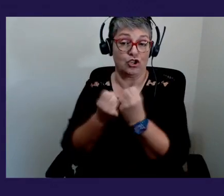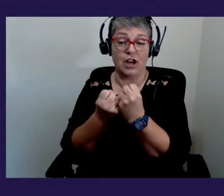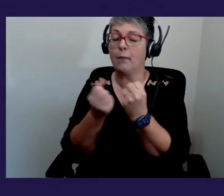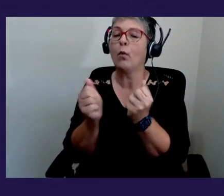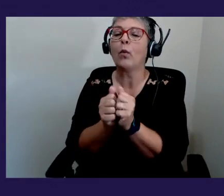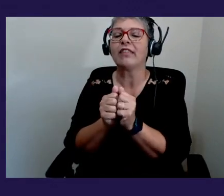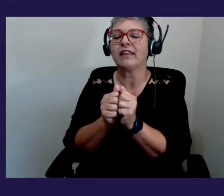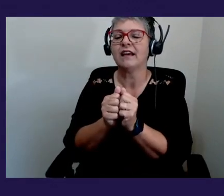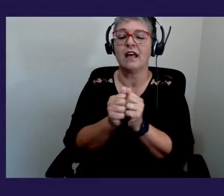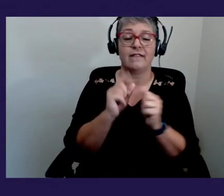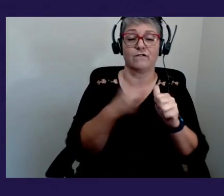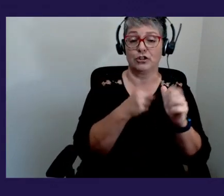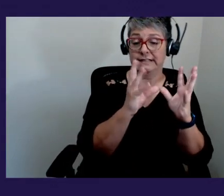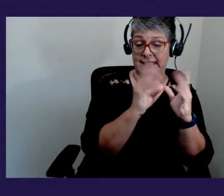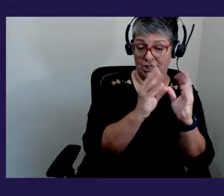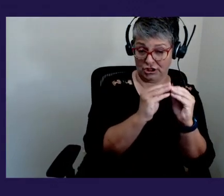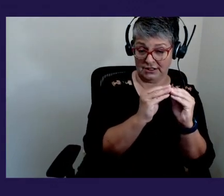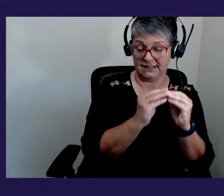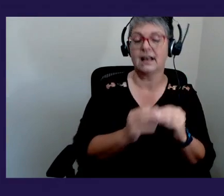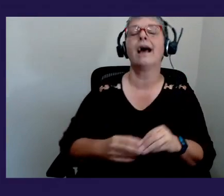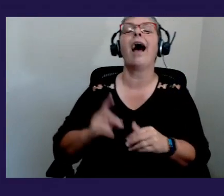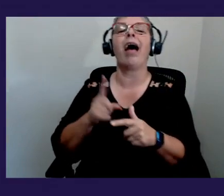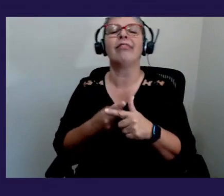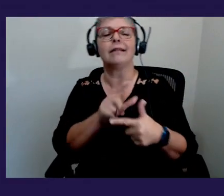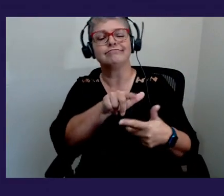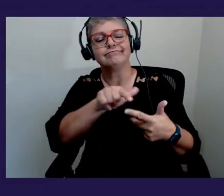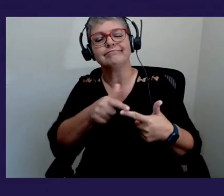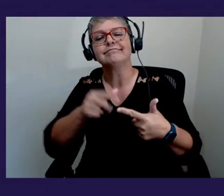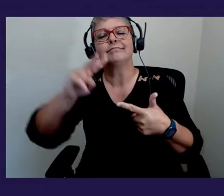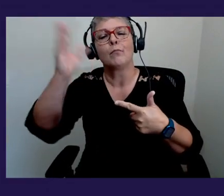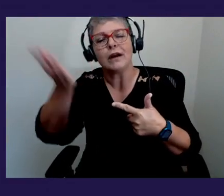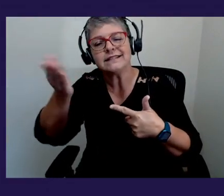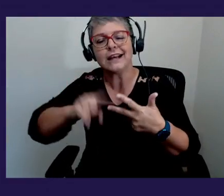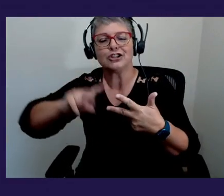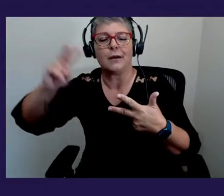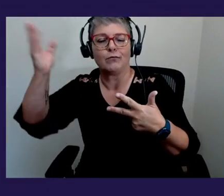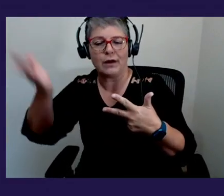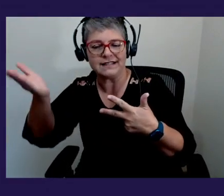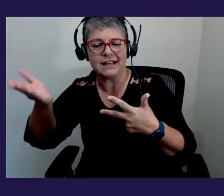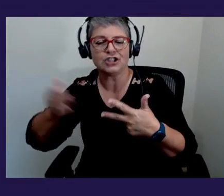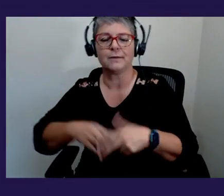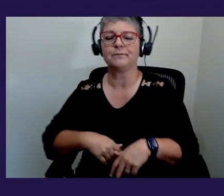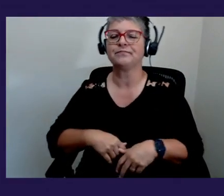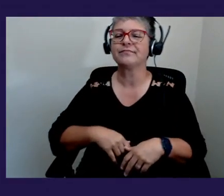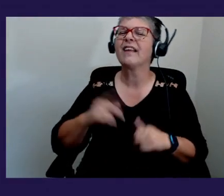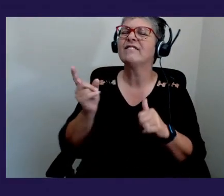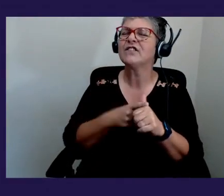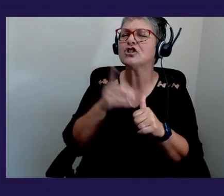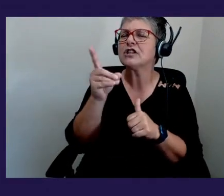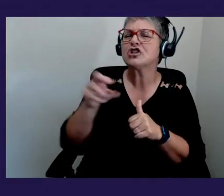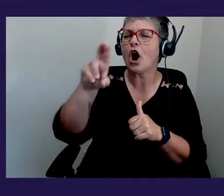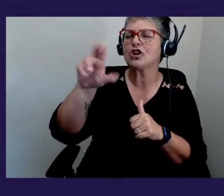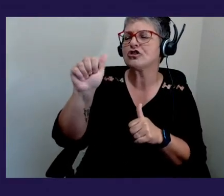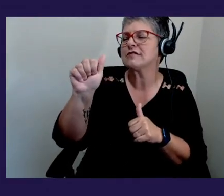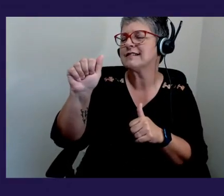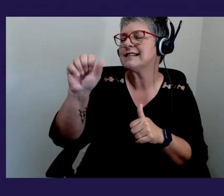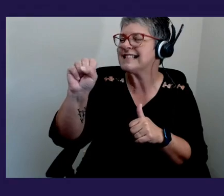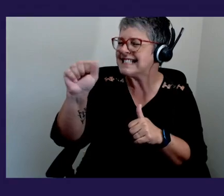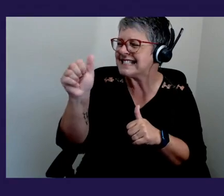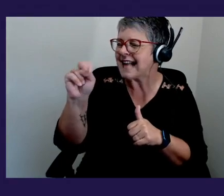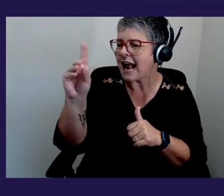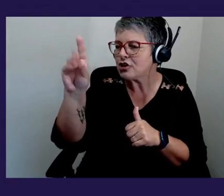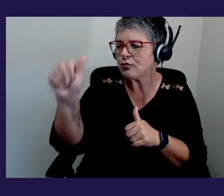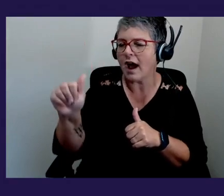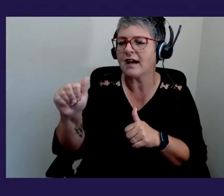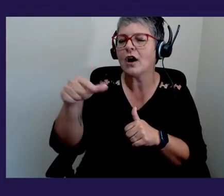2 presentations. In the first, Dr. Sandra Quinn will provide an overview of both the 2022 National